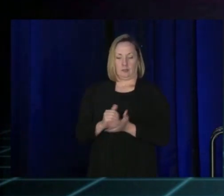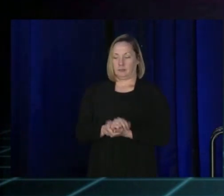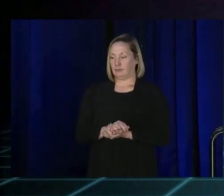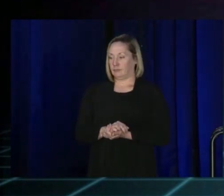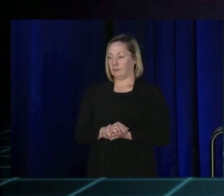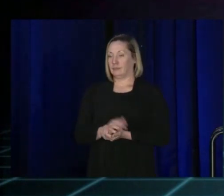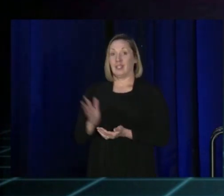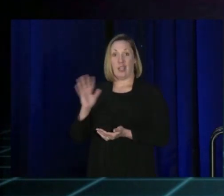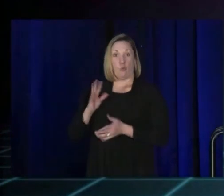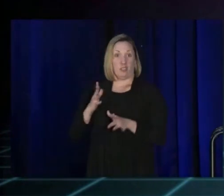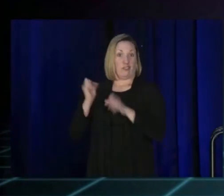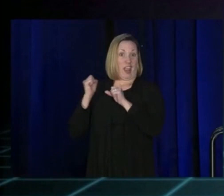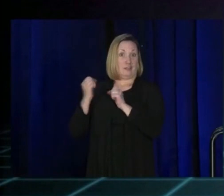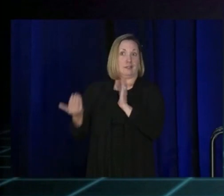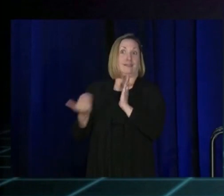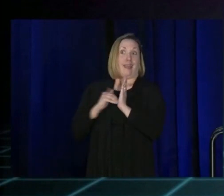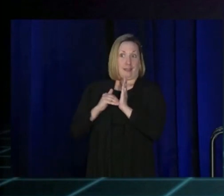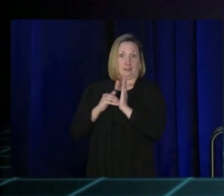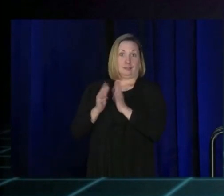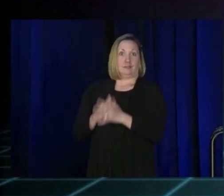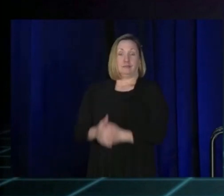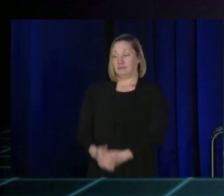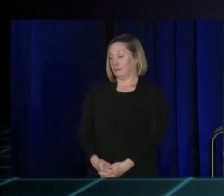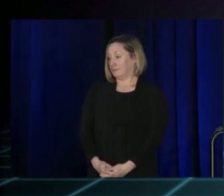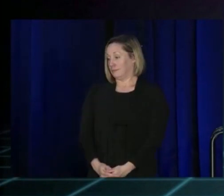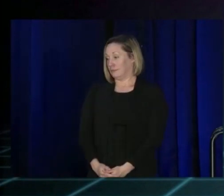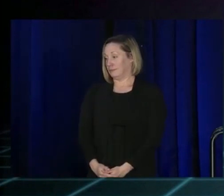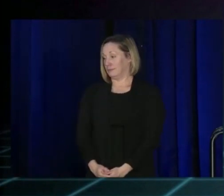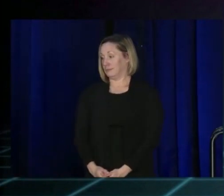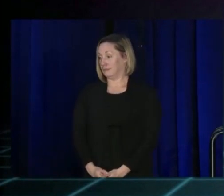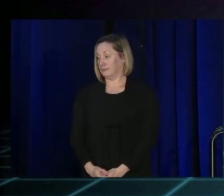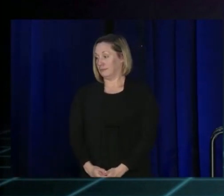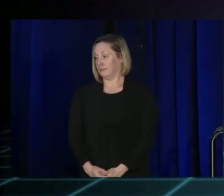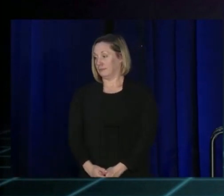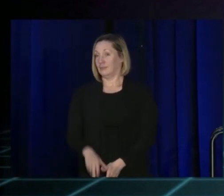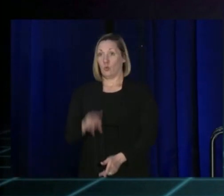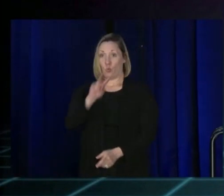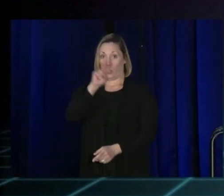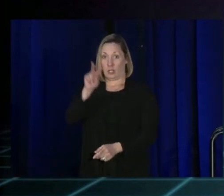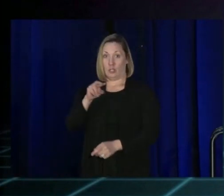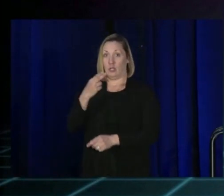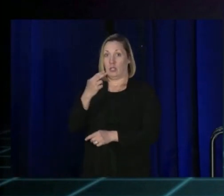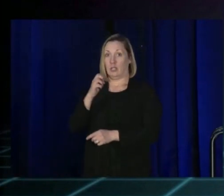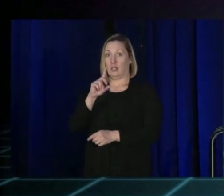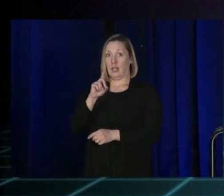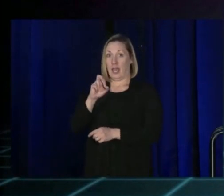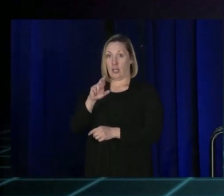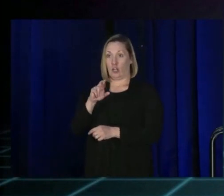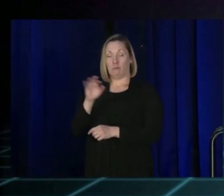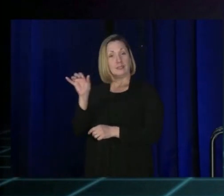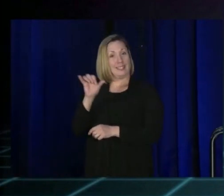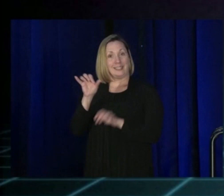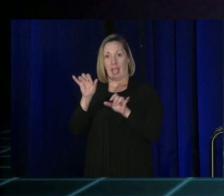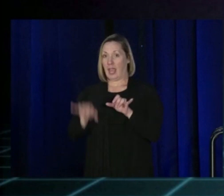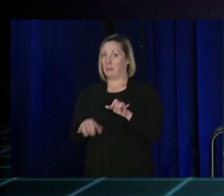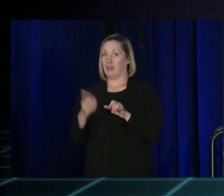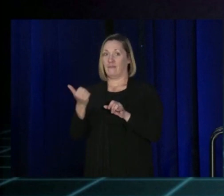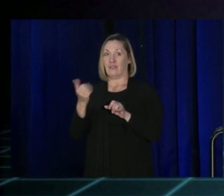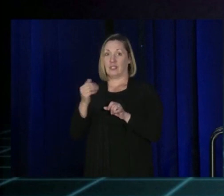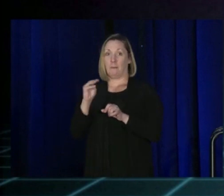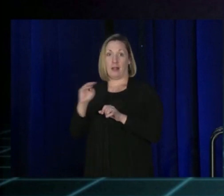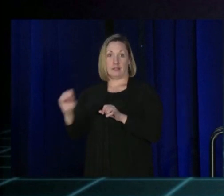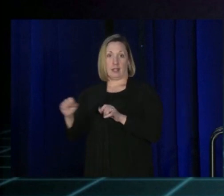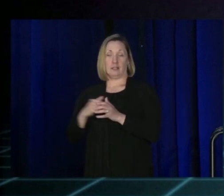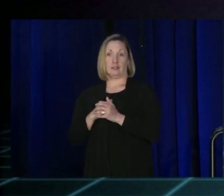super fast again. We can look at the headers, and it's the same 15 milliseconds. But one thing